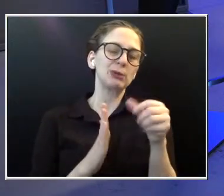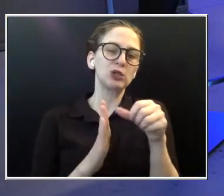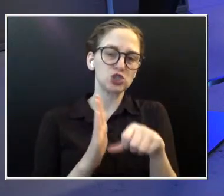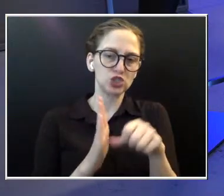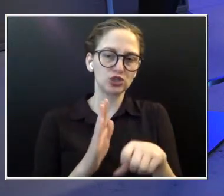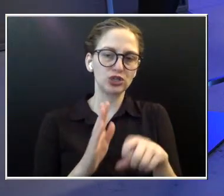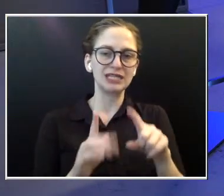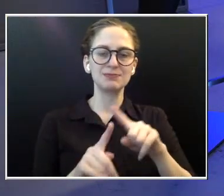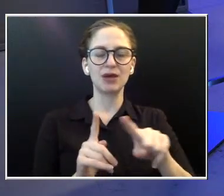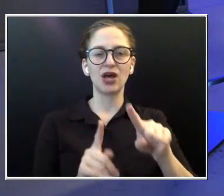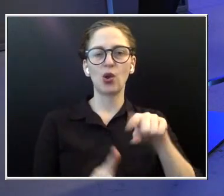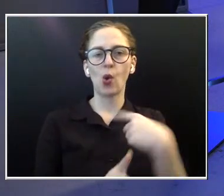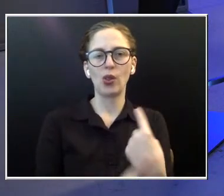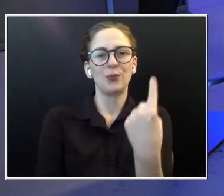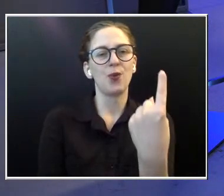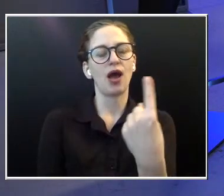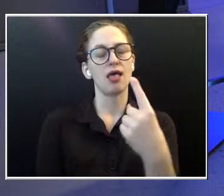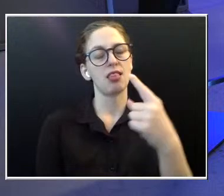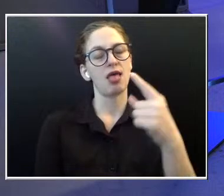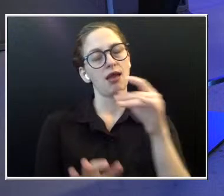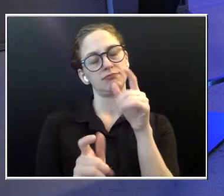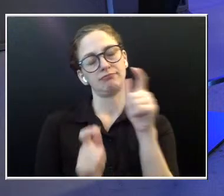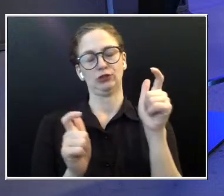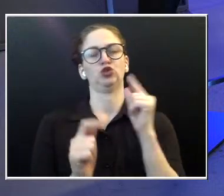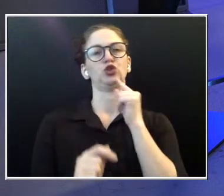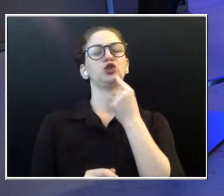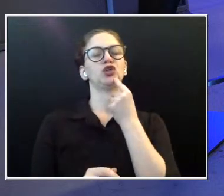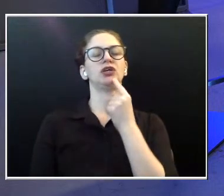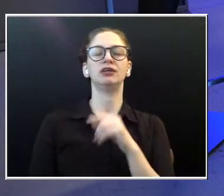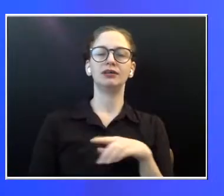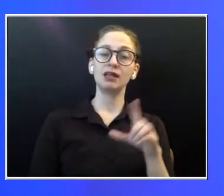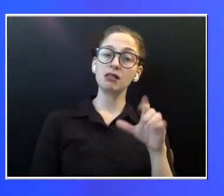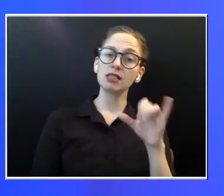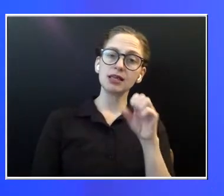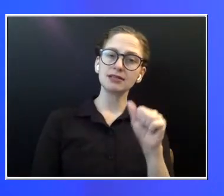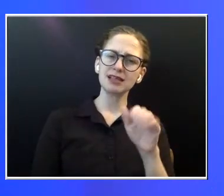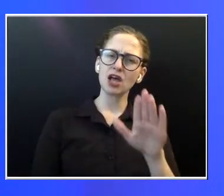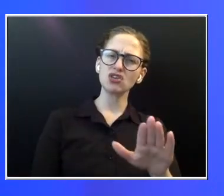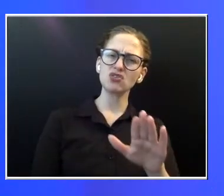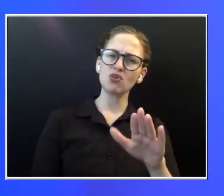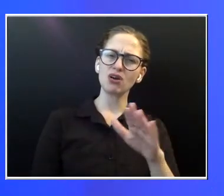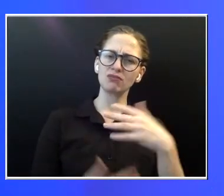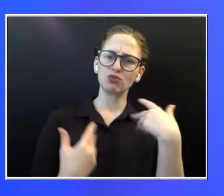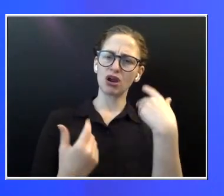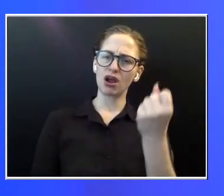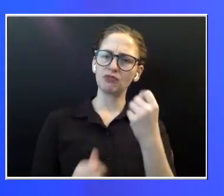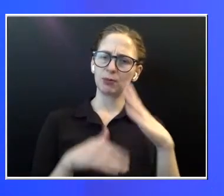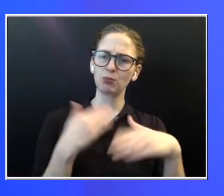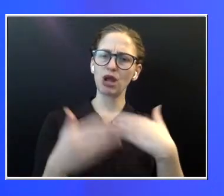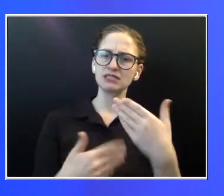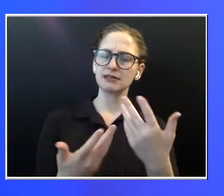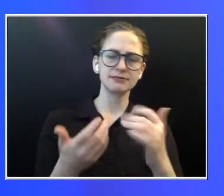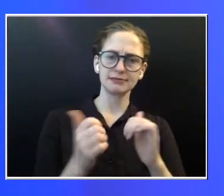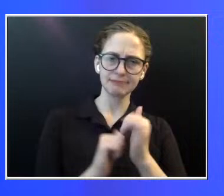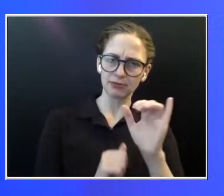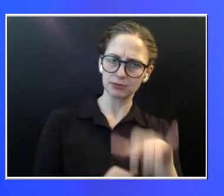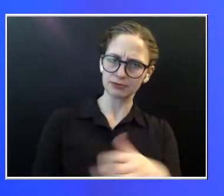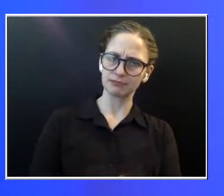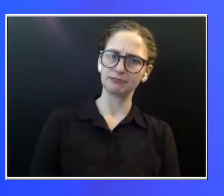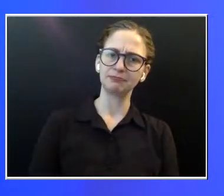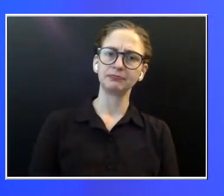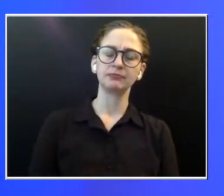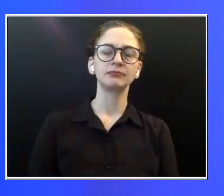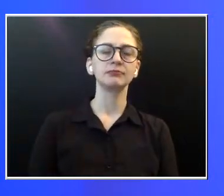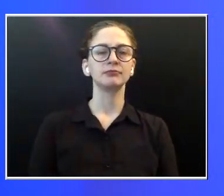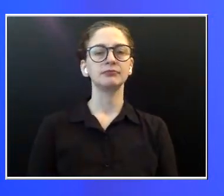was your recovery from the flap? It's been good. I went into the surgery, I had